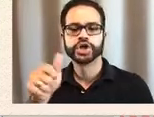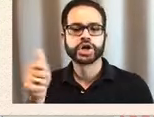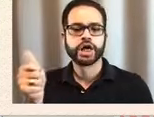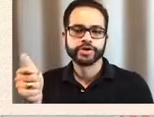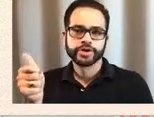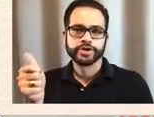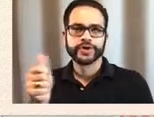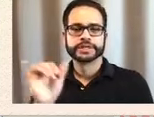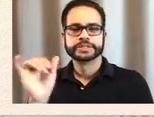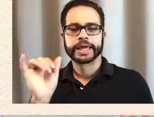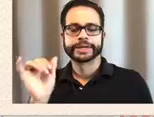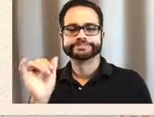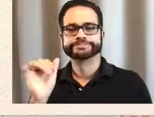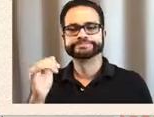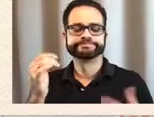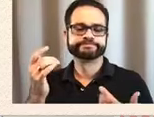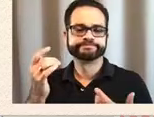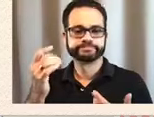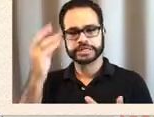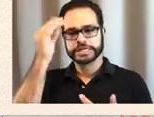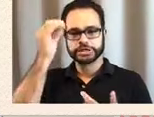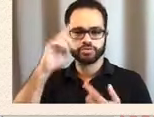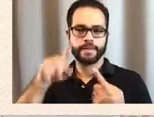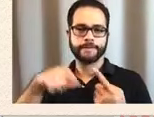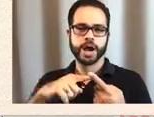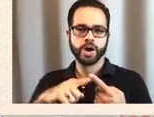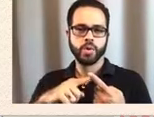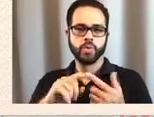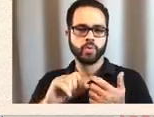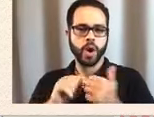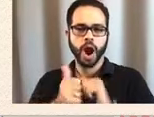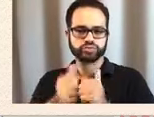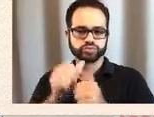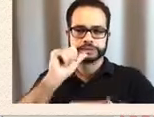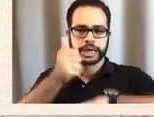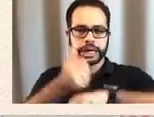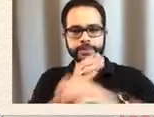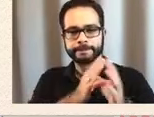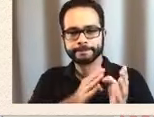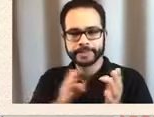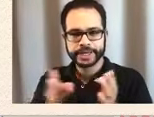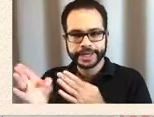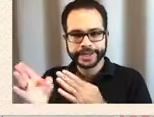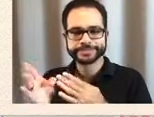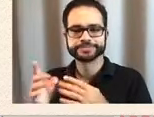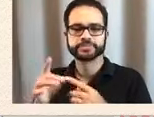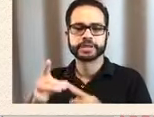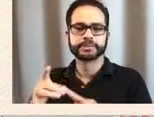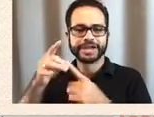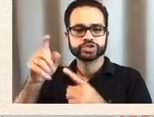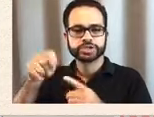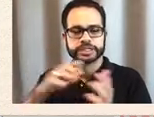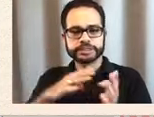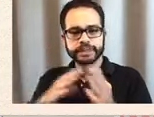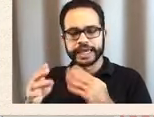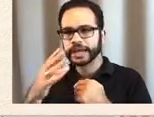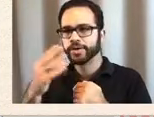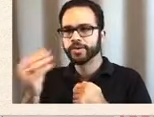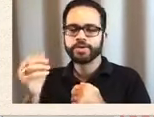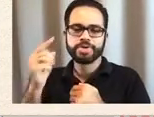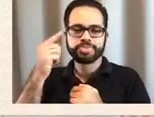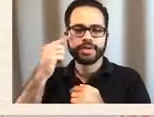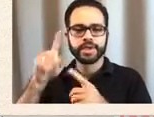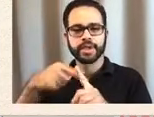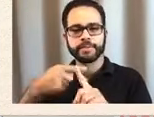consideration when we're doing planning, special needs planning is, and thinking about guardianship and guardian advocacy,